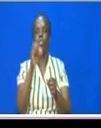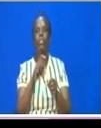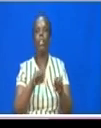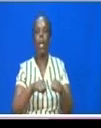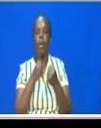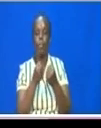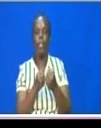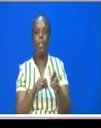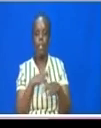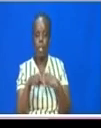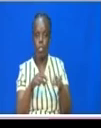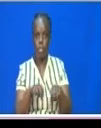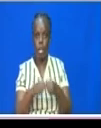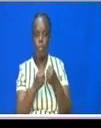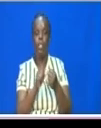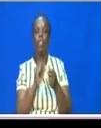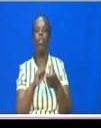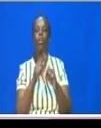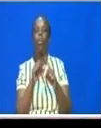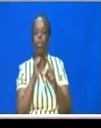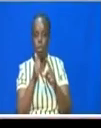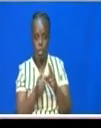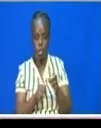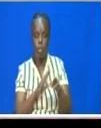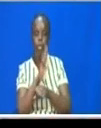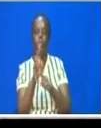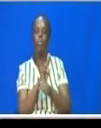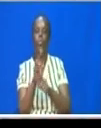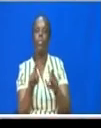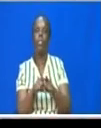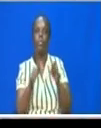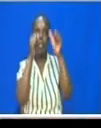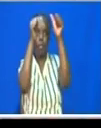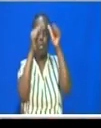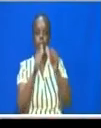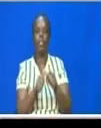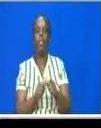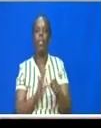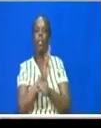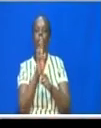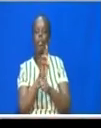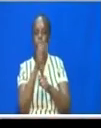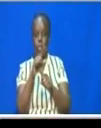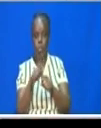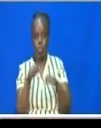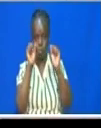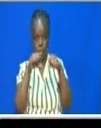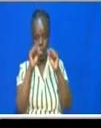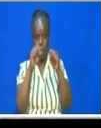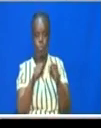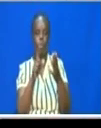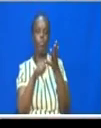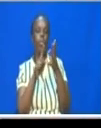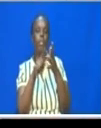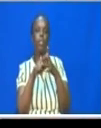not. So we're going to be using those reduction potential that were given in that chart. Then we are supposed to use them to be able to calculate